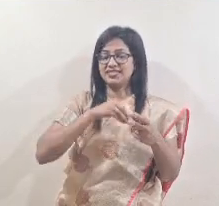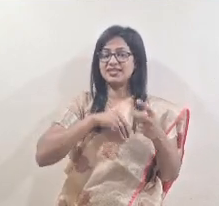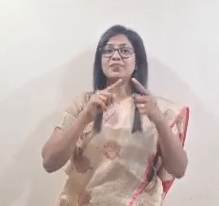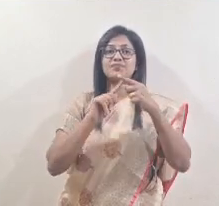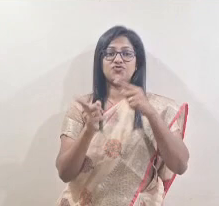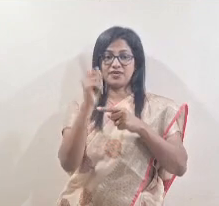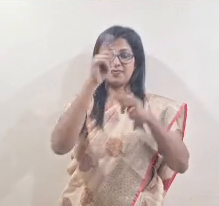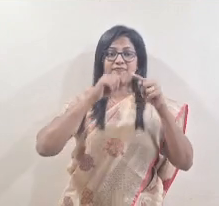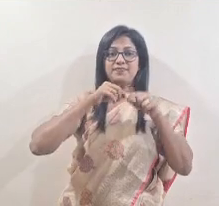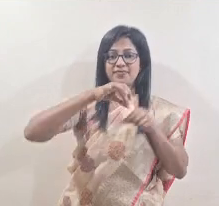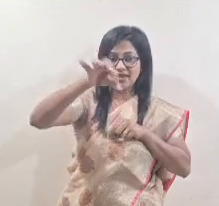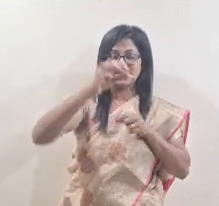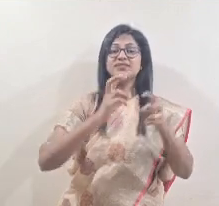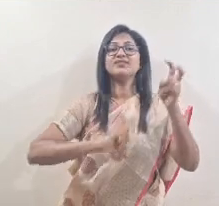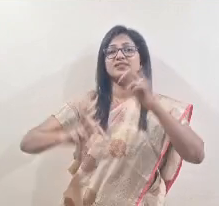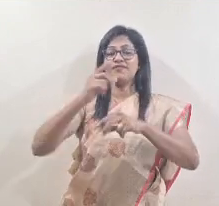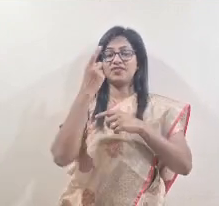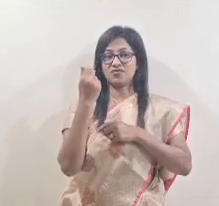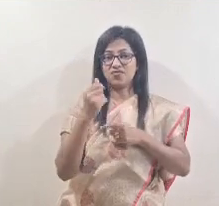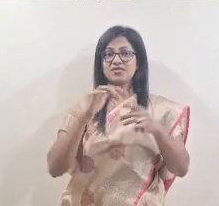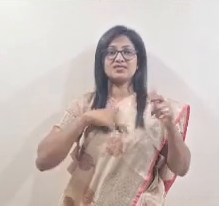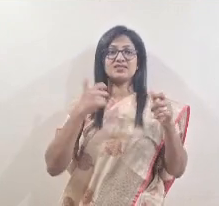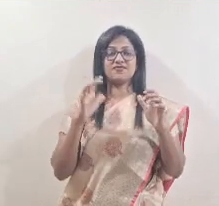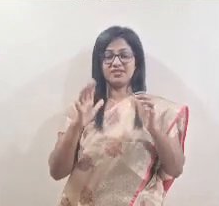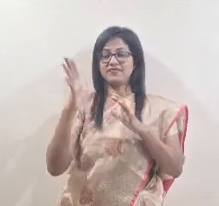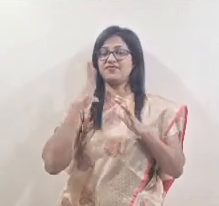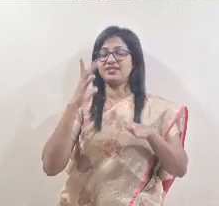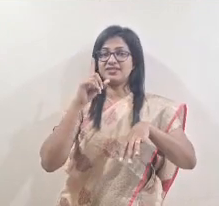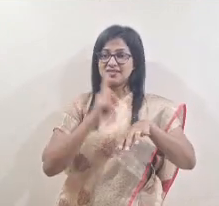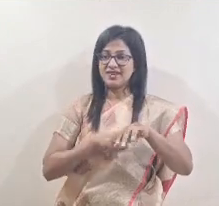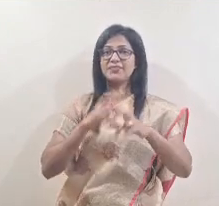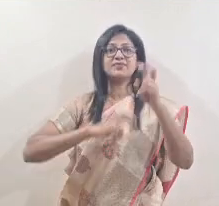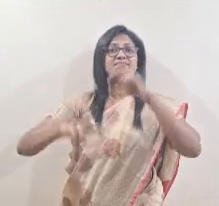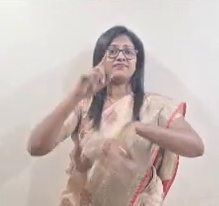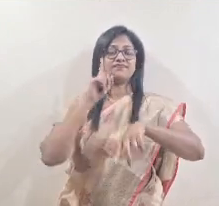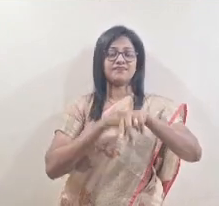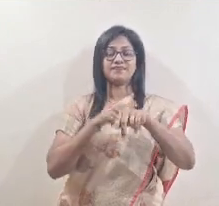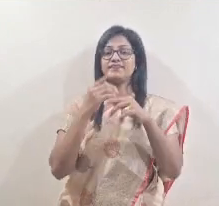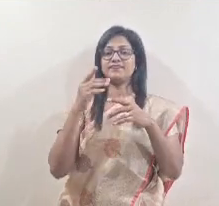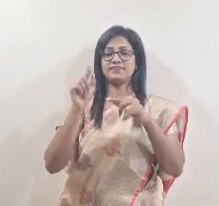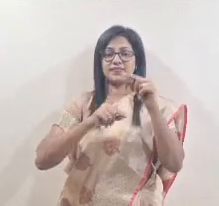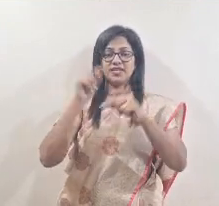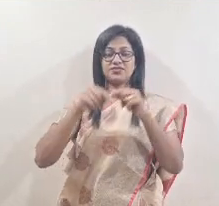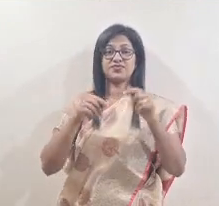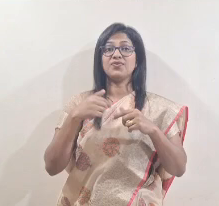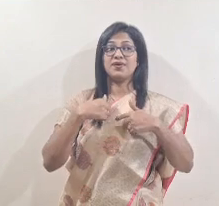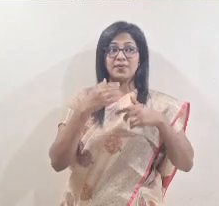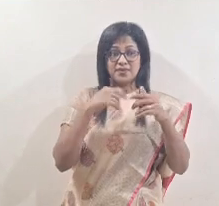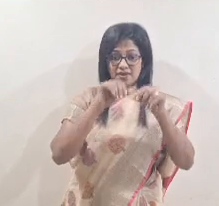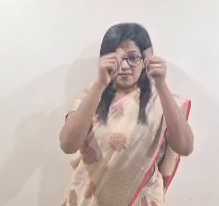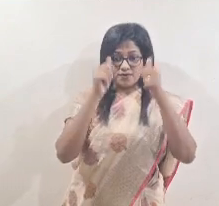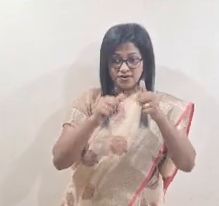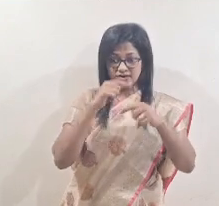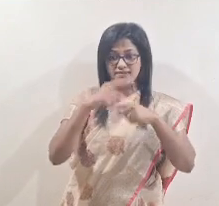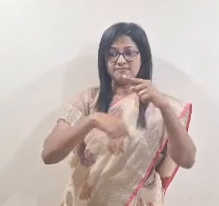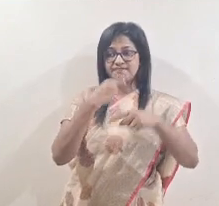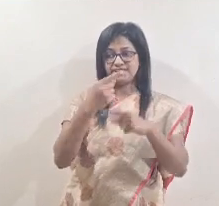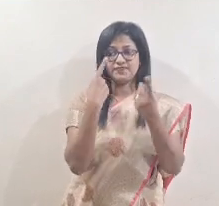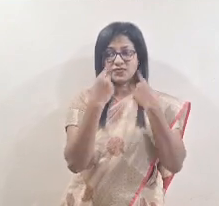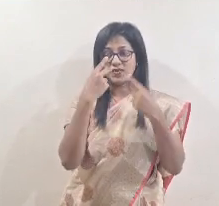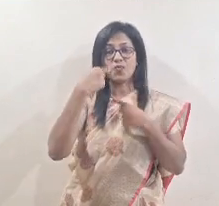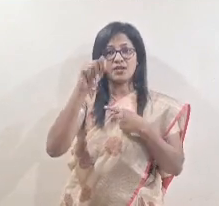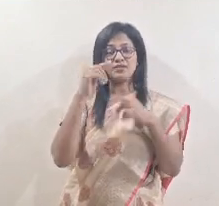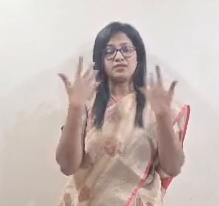trip length, travel cost, comfort, waiting time, and travel time ratio. I have validated my model next, and then I have